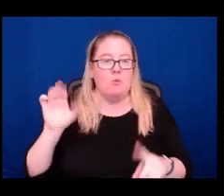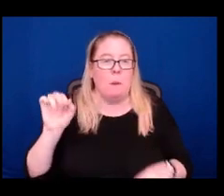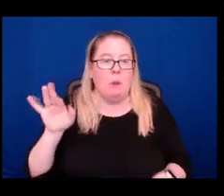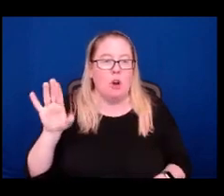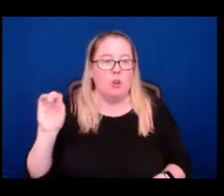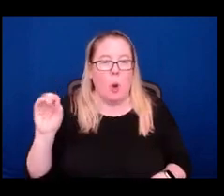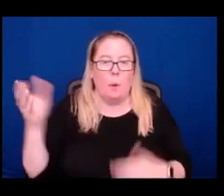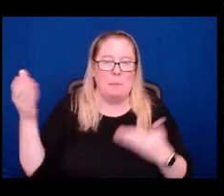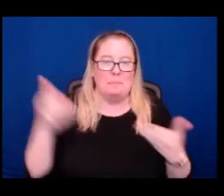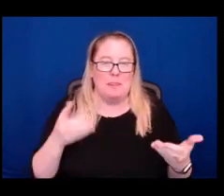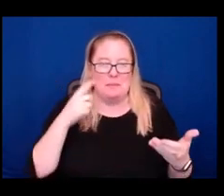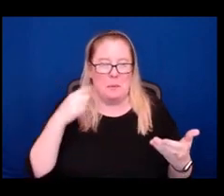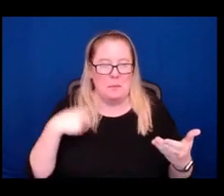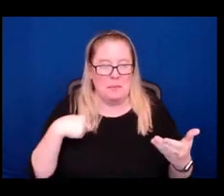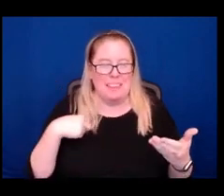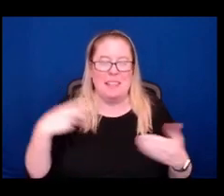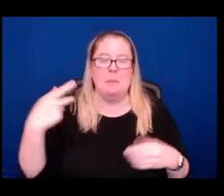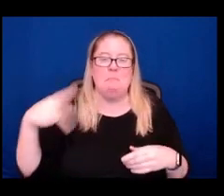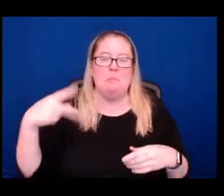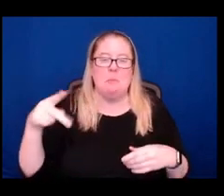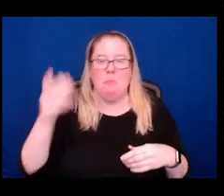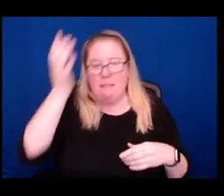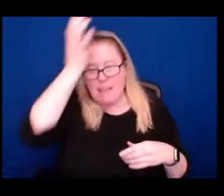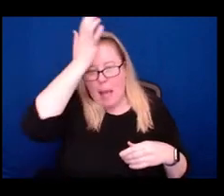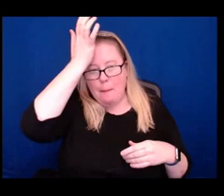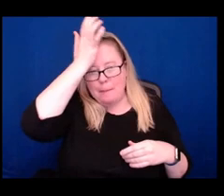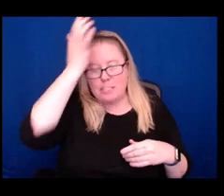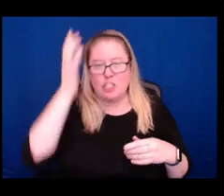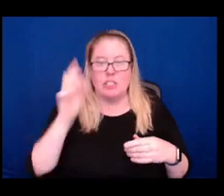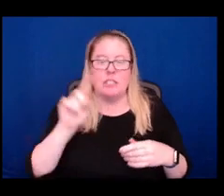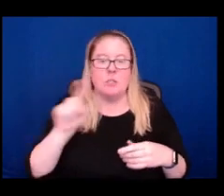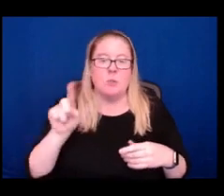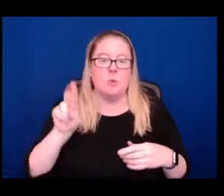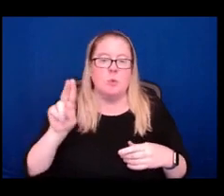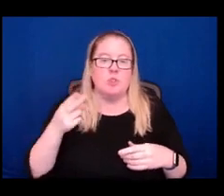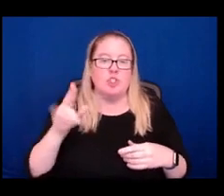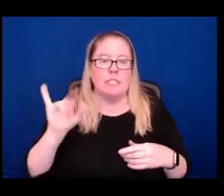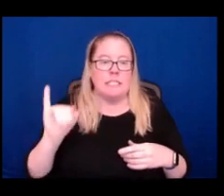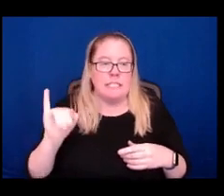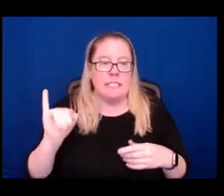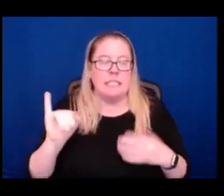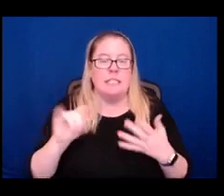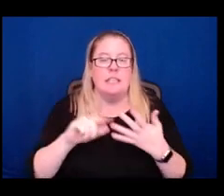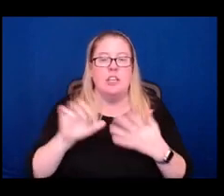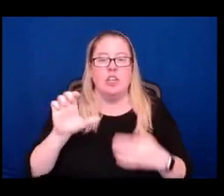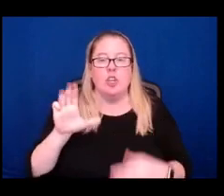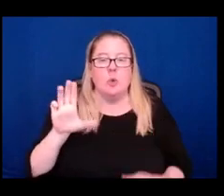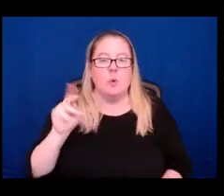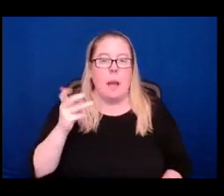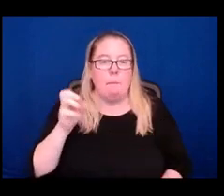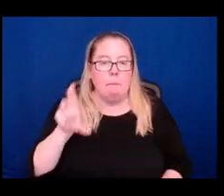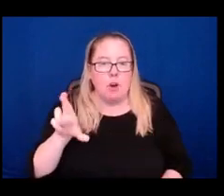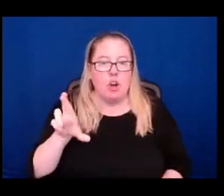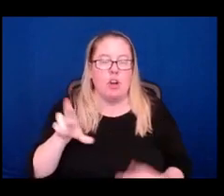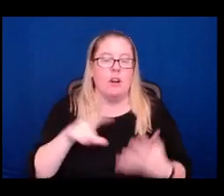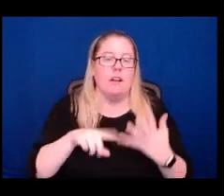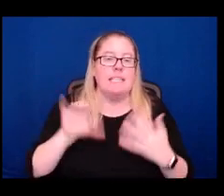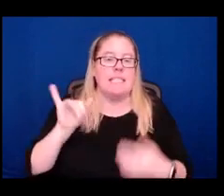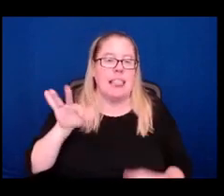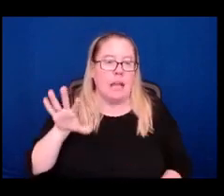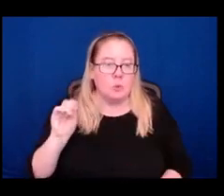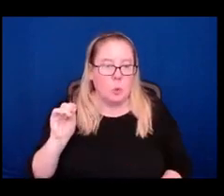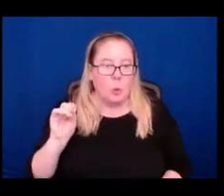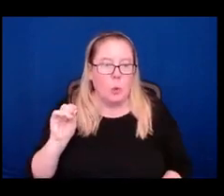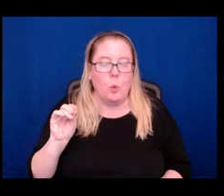purple cabbage. We've got zucchini. We also have cucumber, some cilantro, and of course our